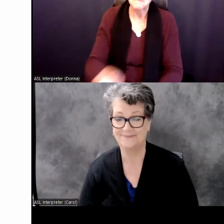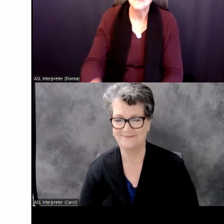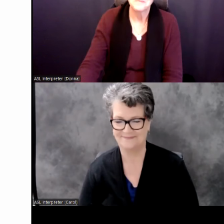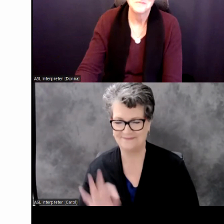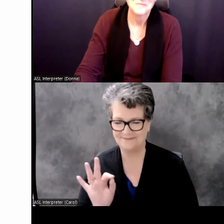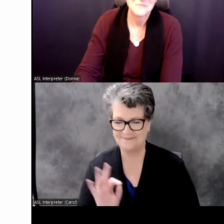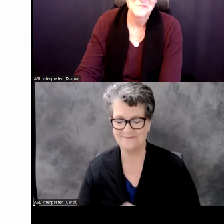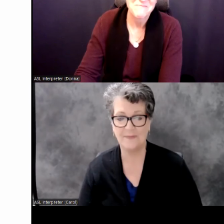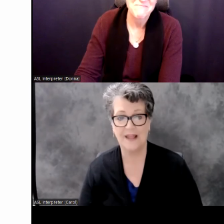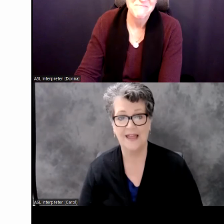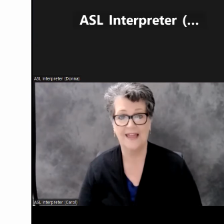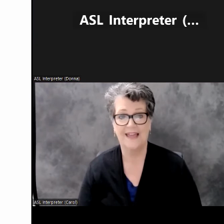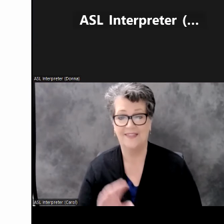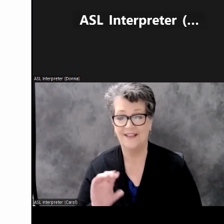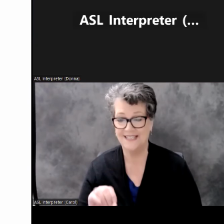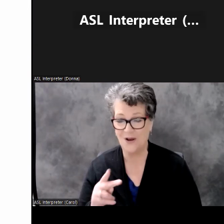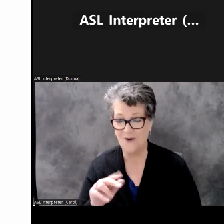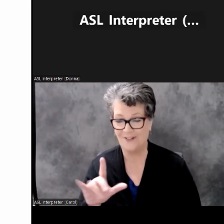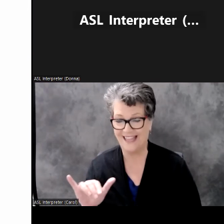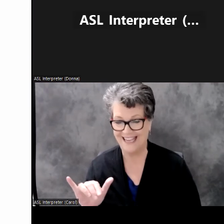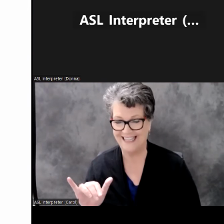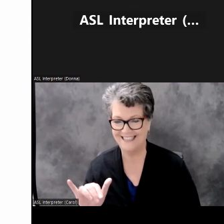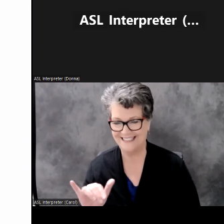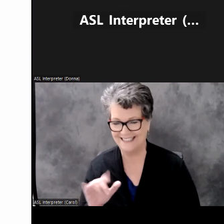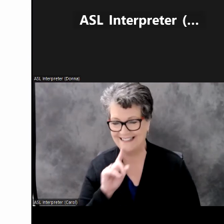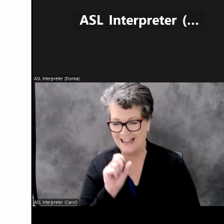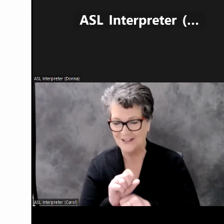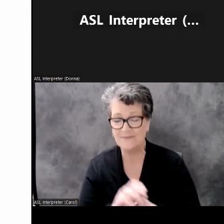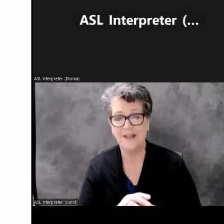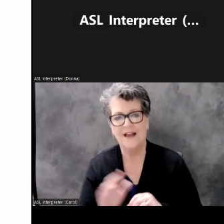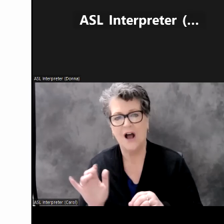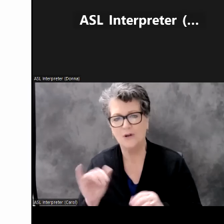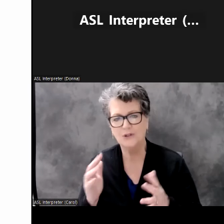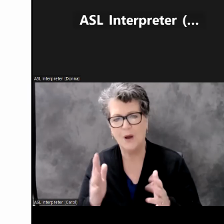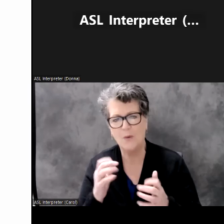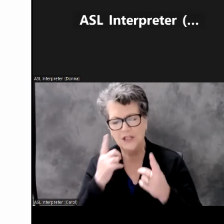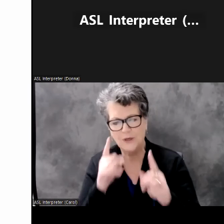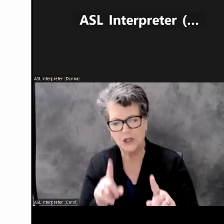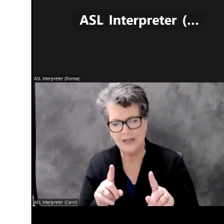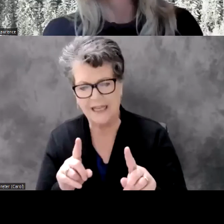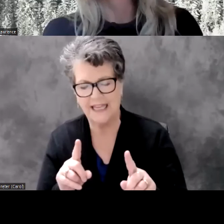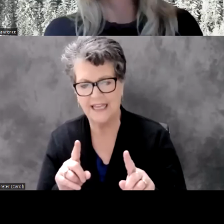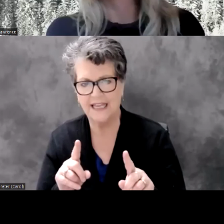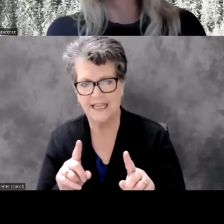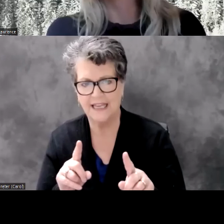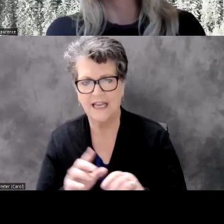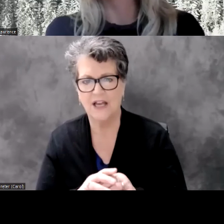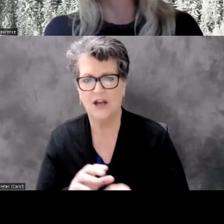This is Ophelie, actually. Hi. I also wanted to agree with what Caroline mentioned for